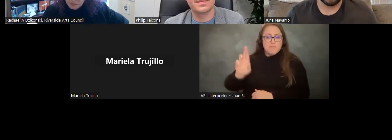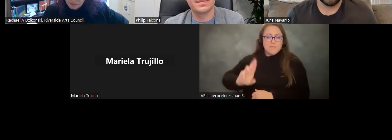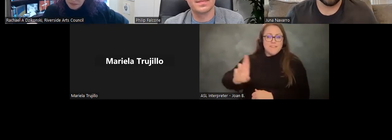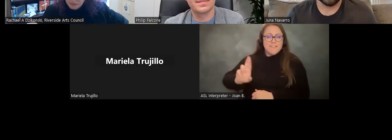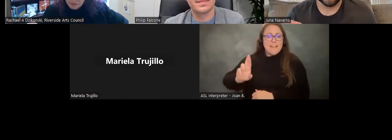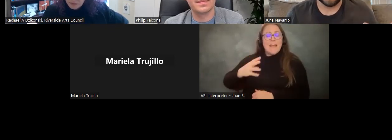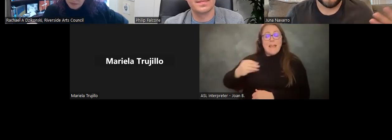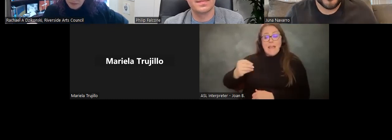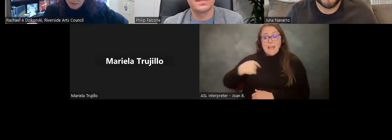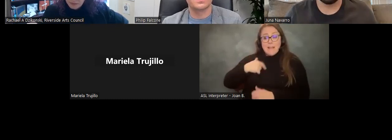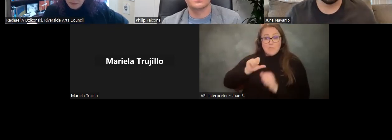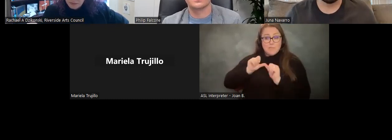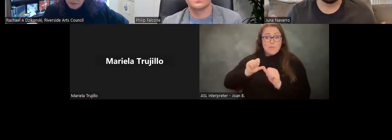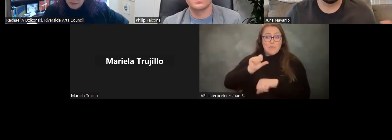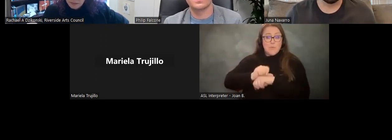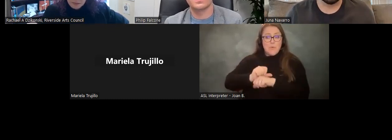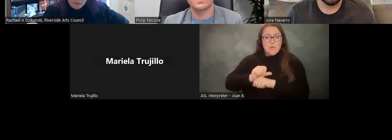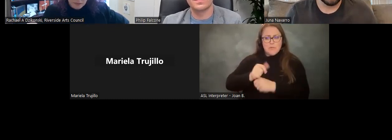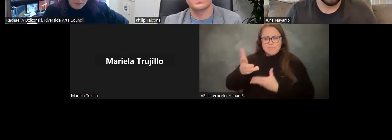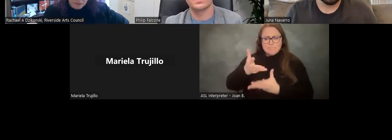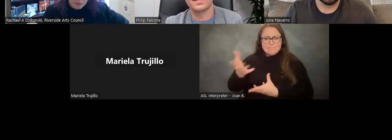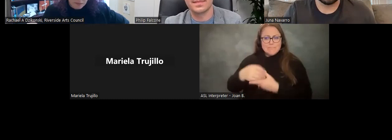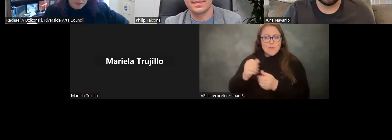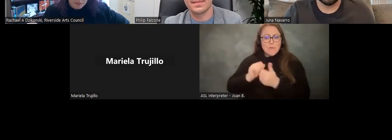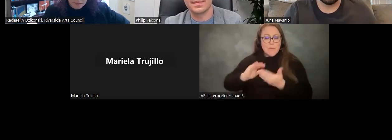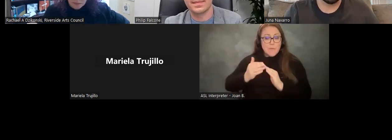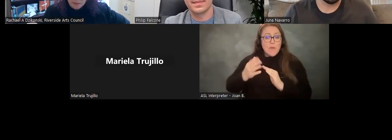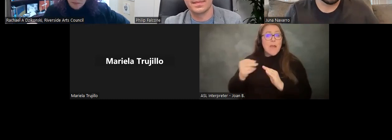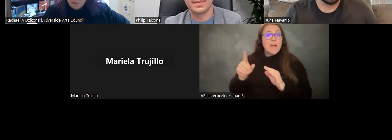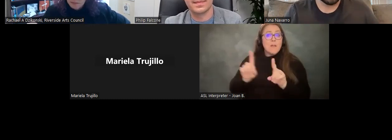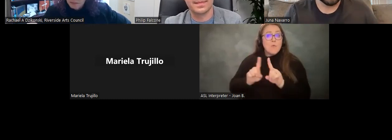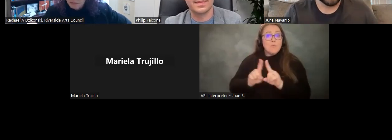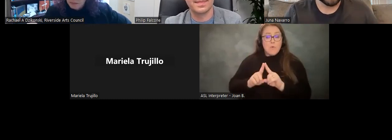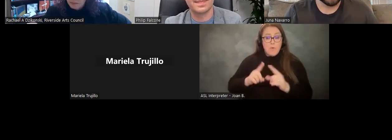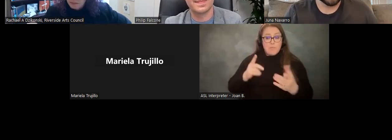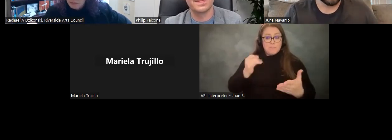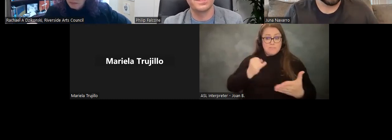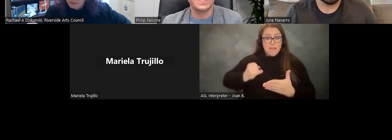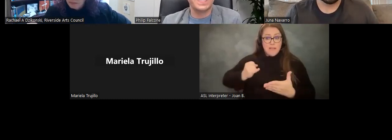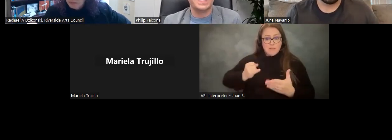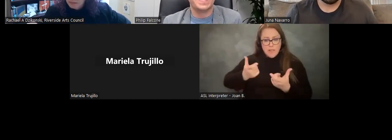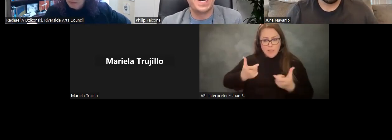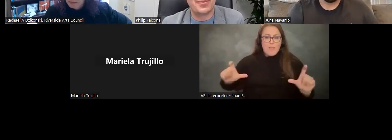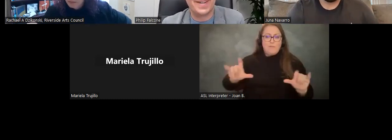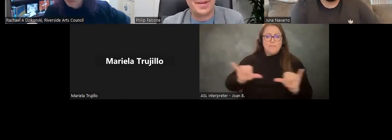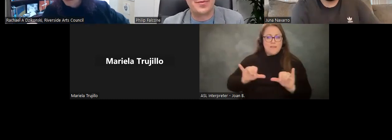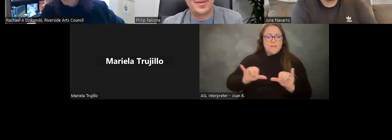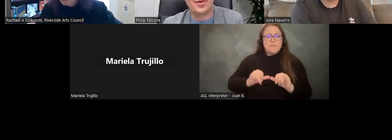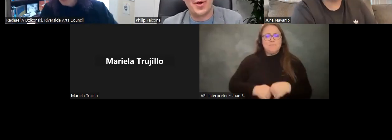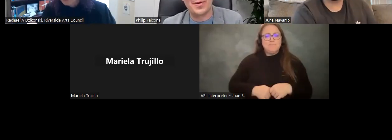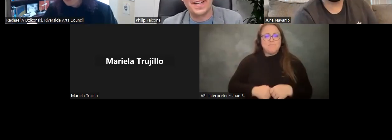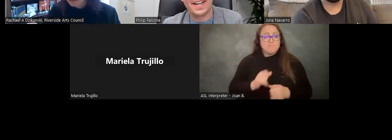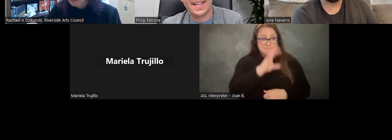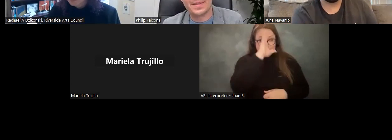do work engaging community and also large-scale mural projects. Hi, everyone. I'm